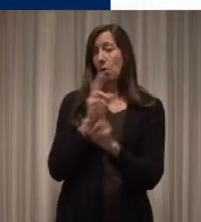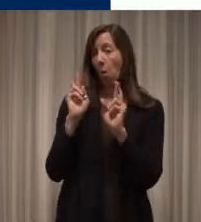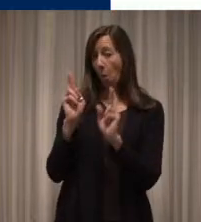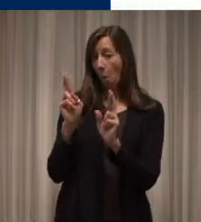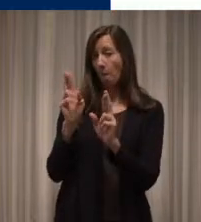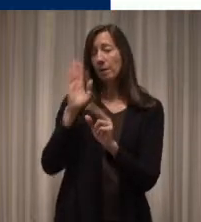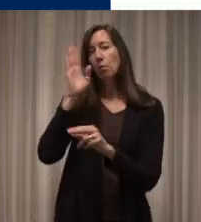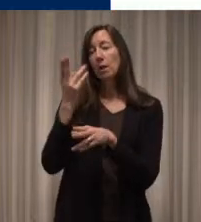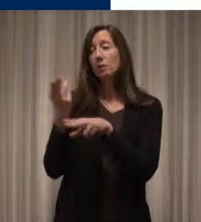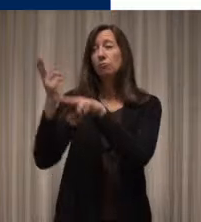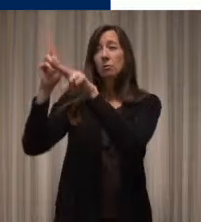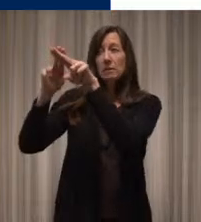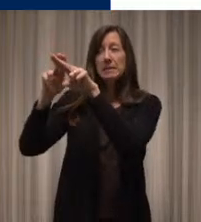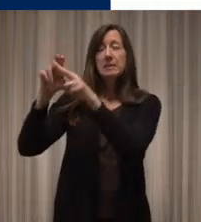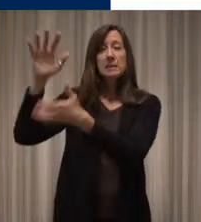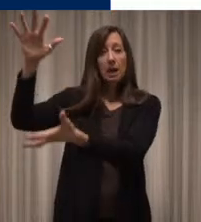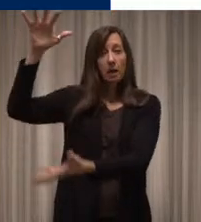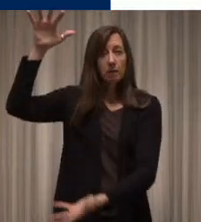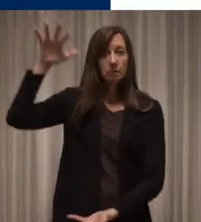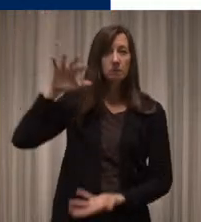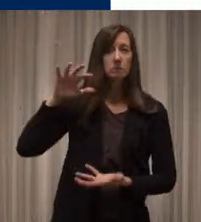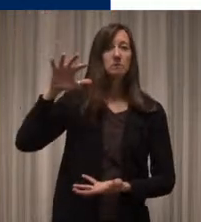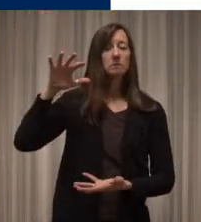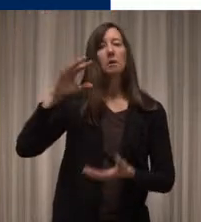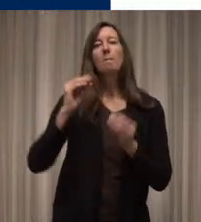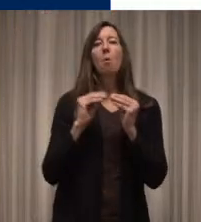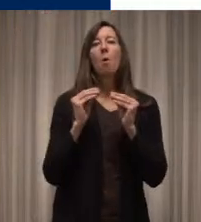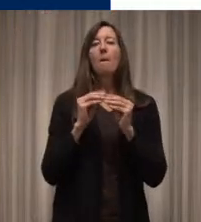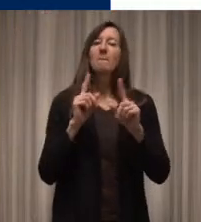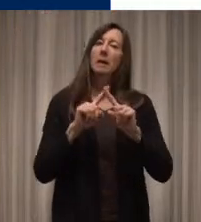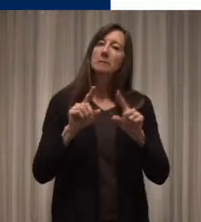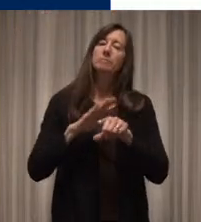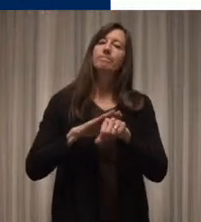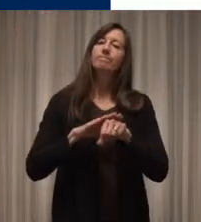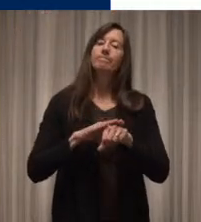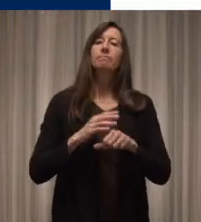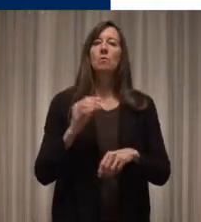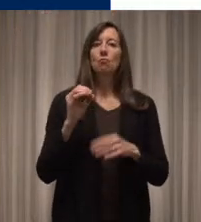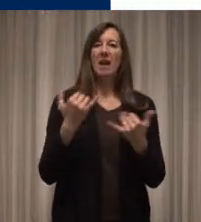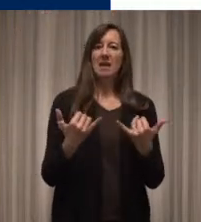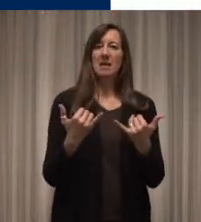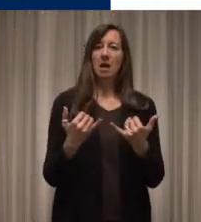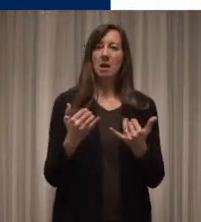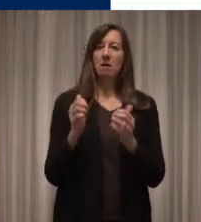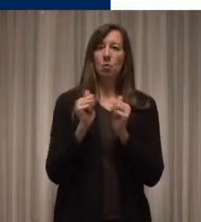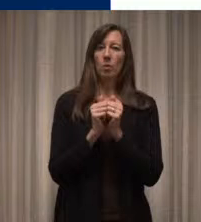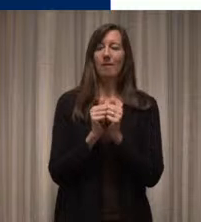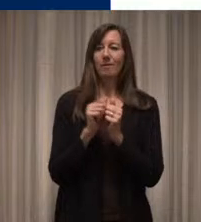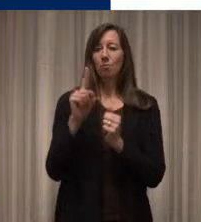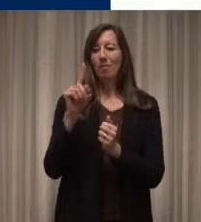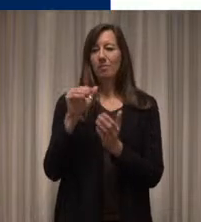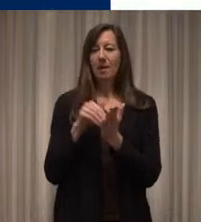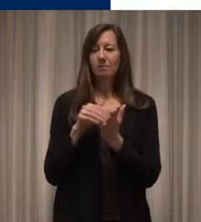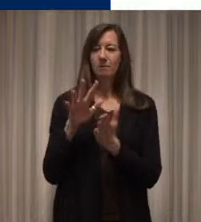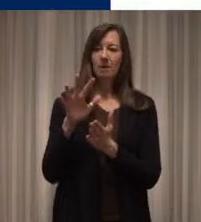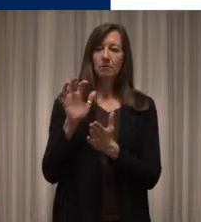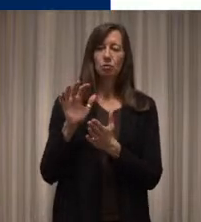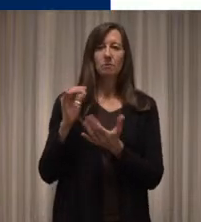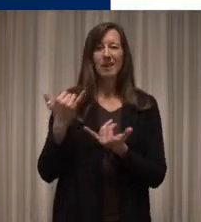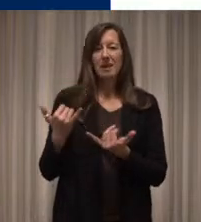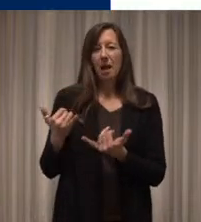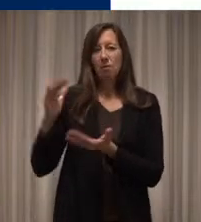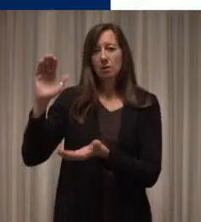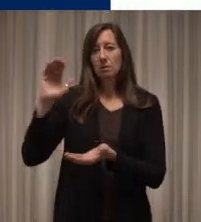safe and to be cautious, at the current rate of supply, it will take us through the month of April just to get through